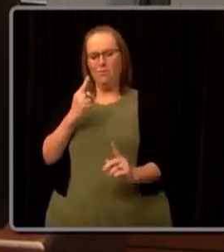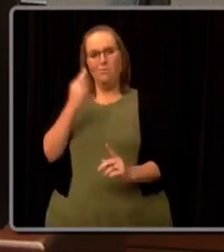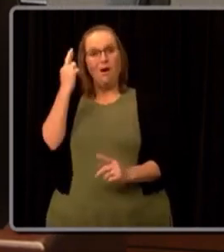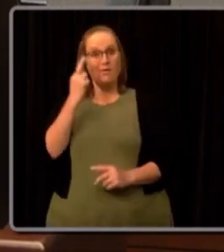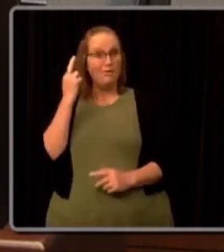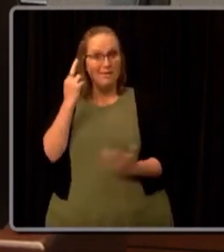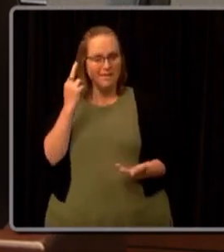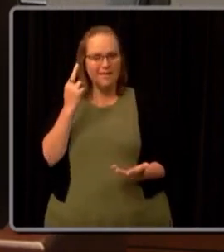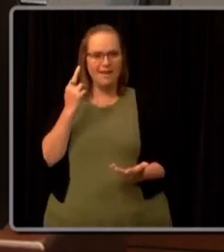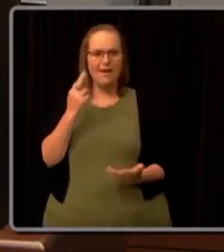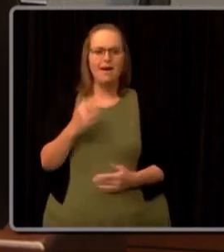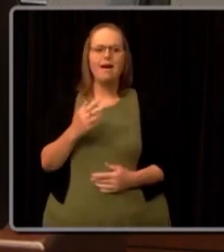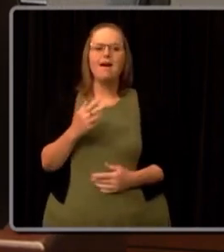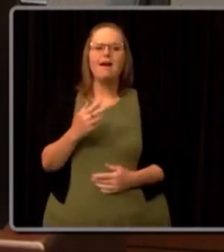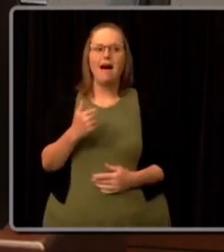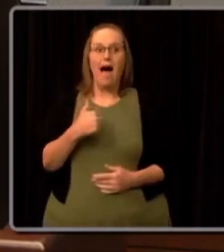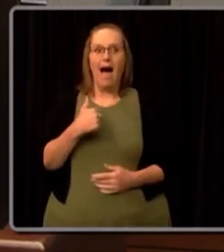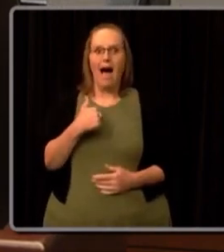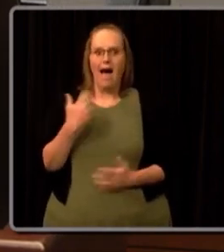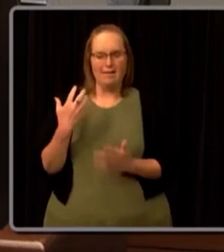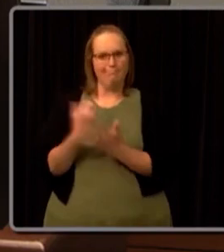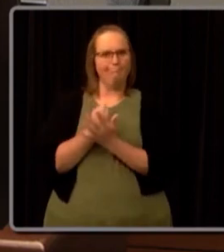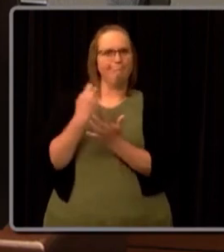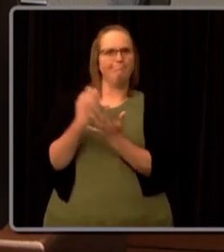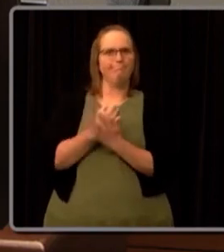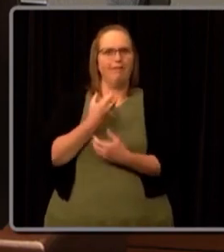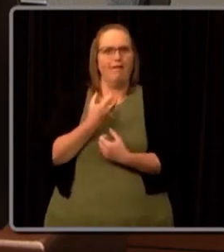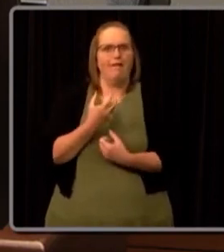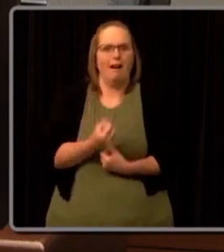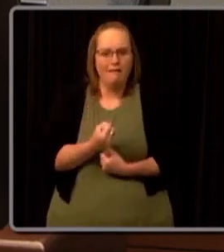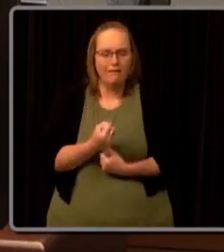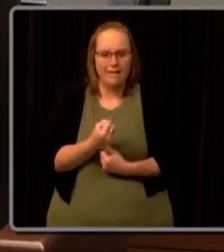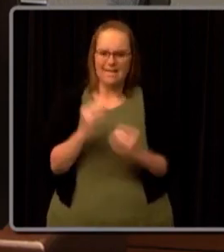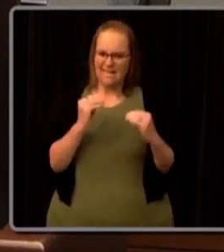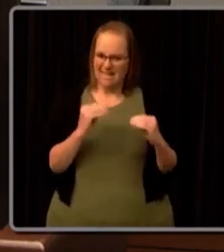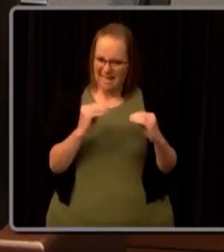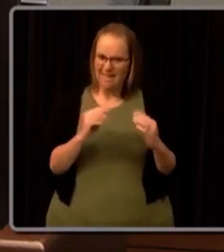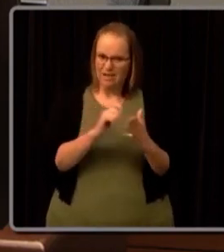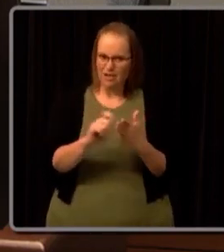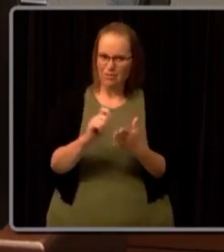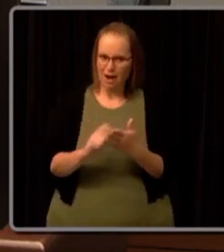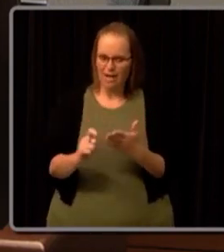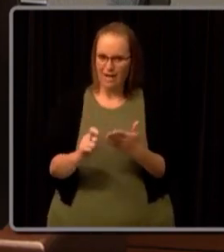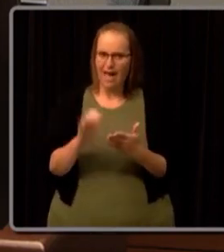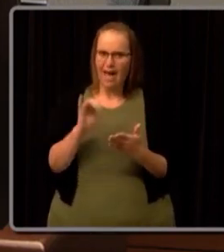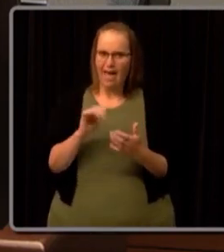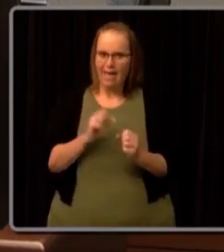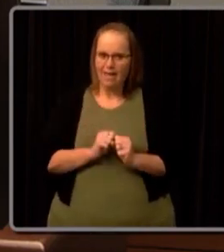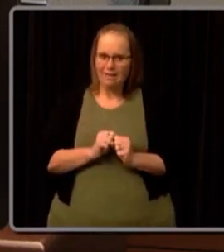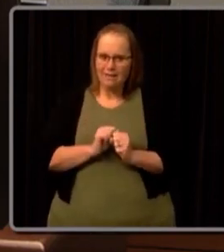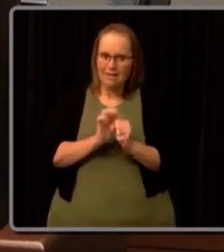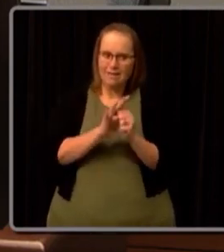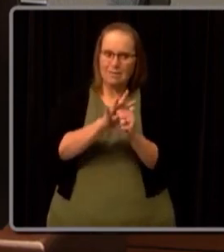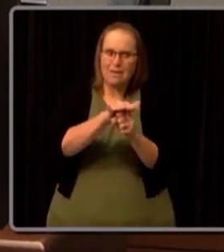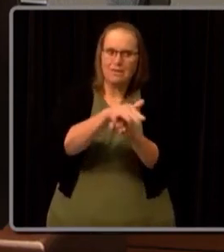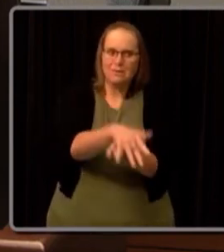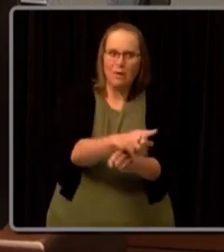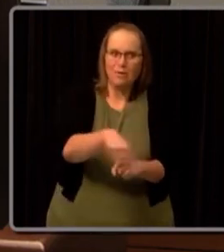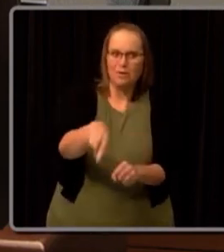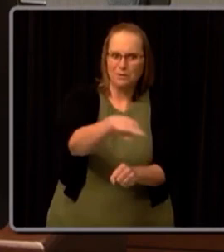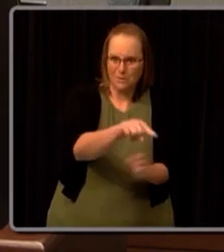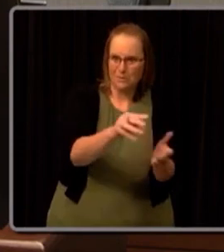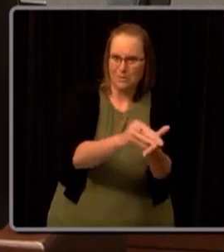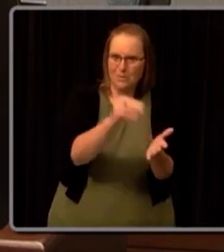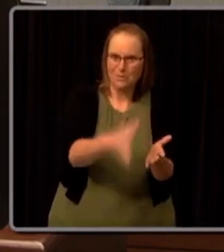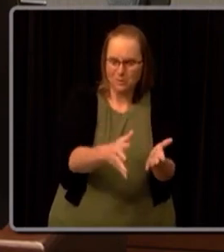because of the confidence that I've gained as a teacher of writing that just spills over into my students, and the confidence that they